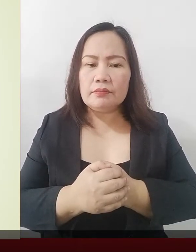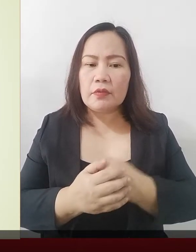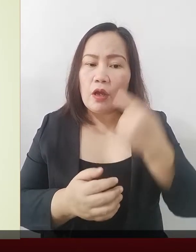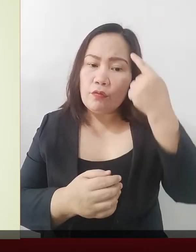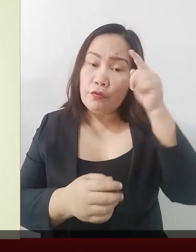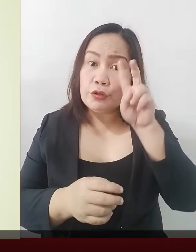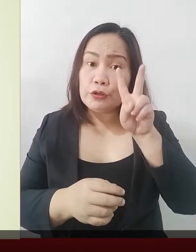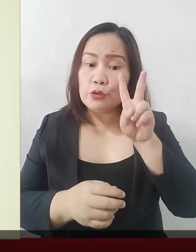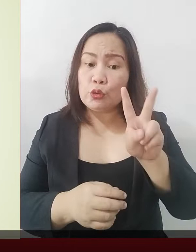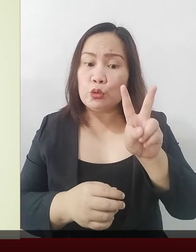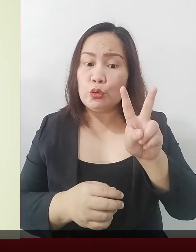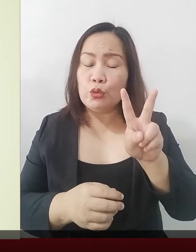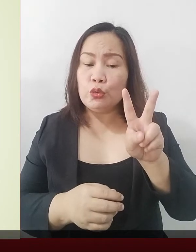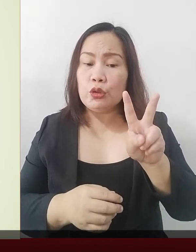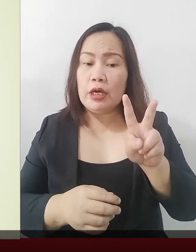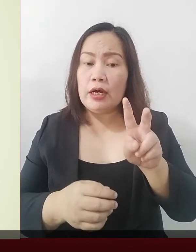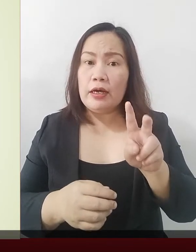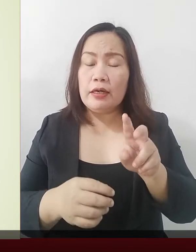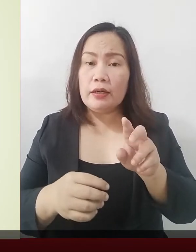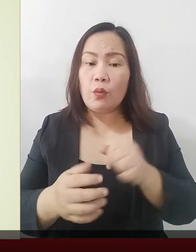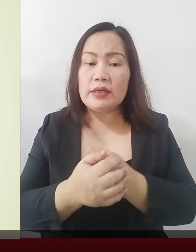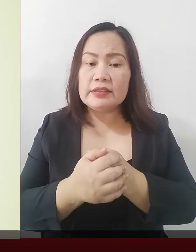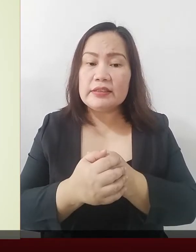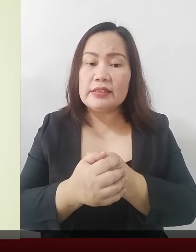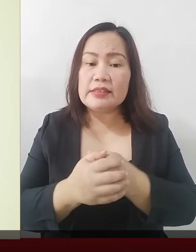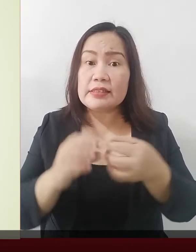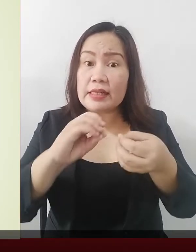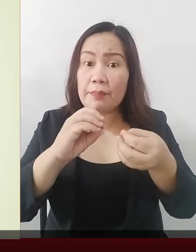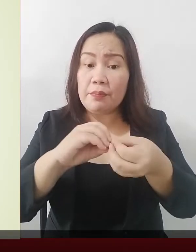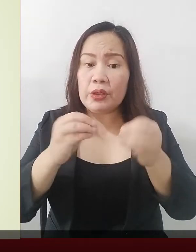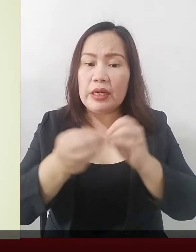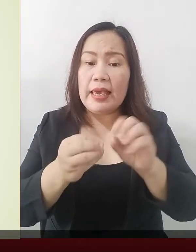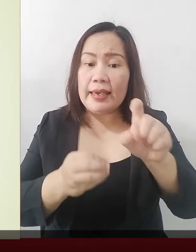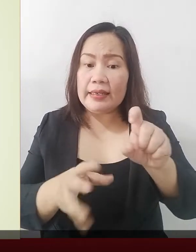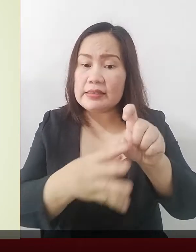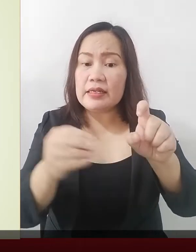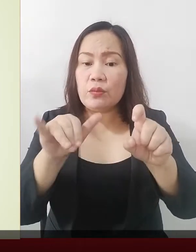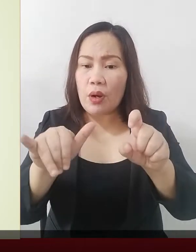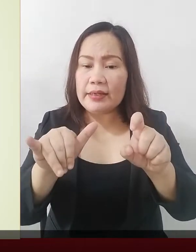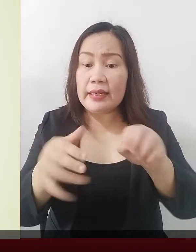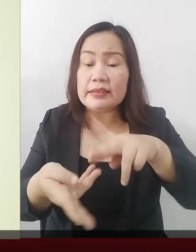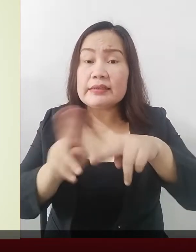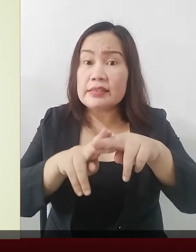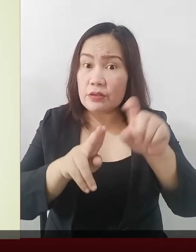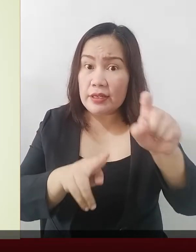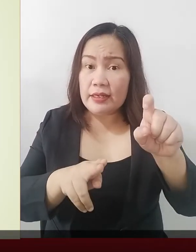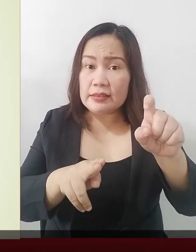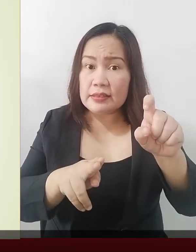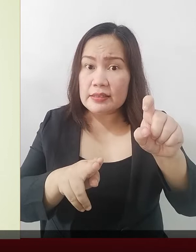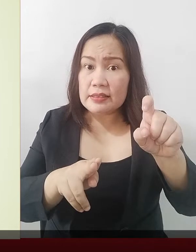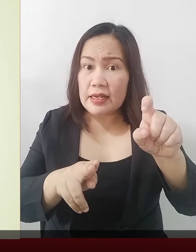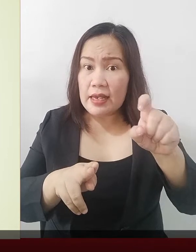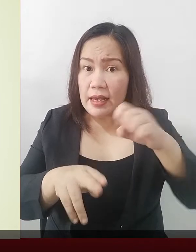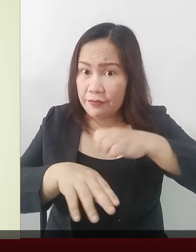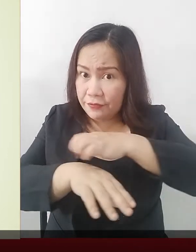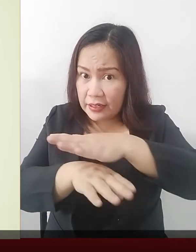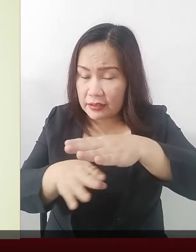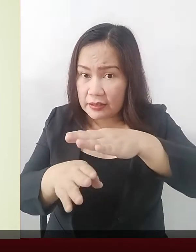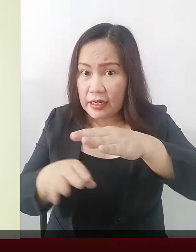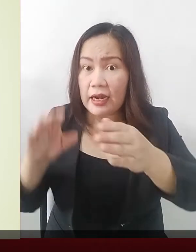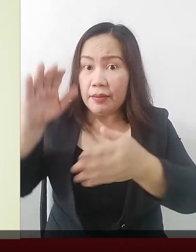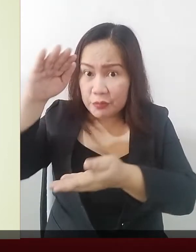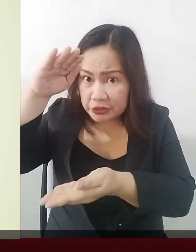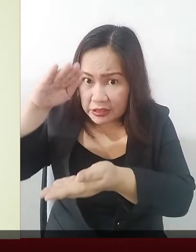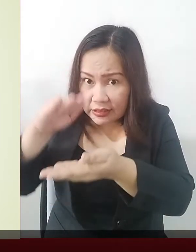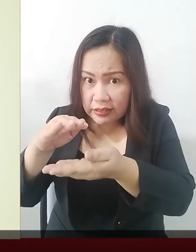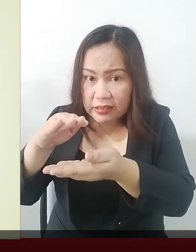For two quantities x and y, an increase in x causes a decrease in y,